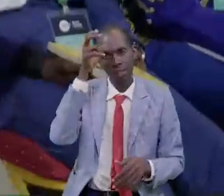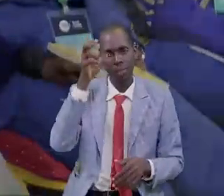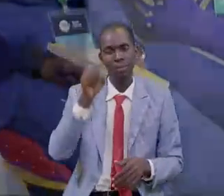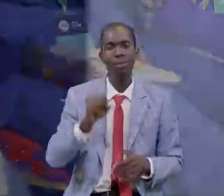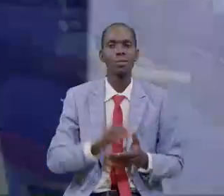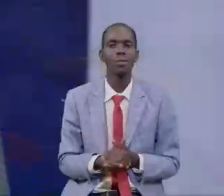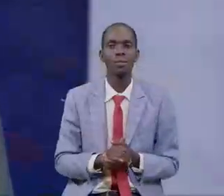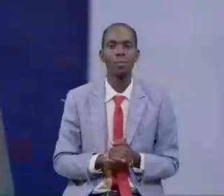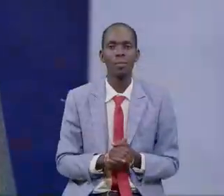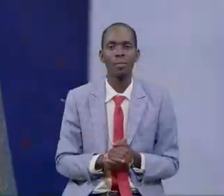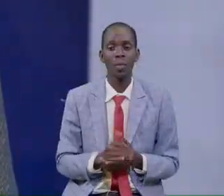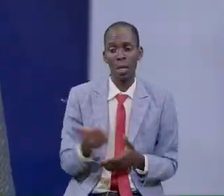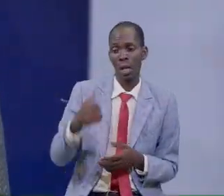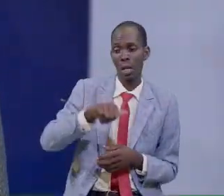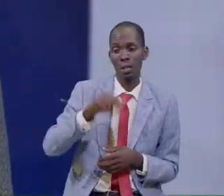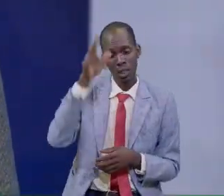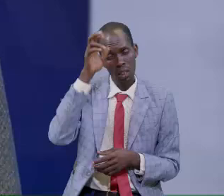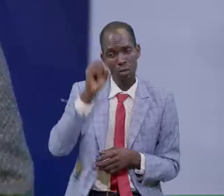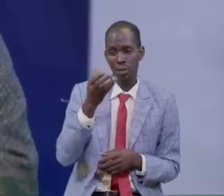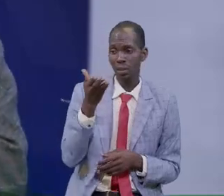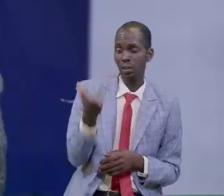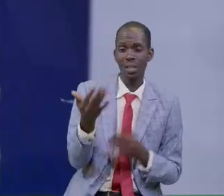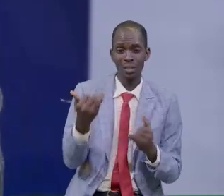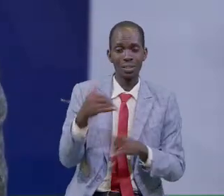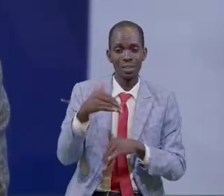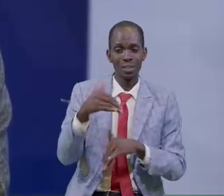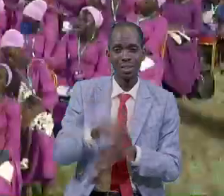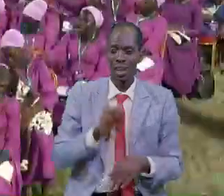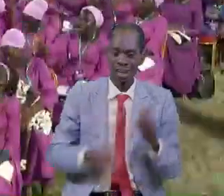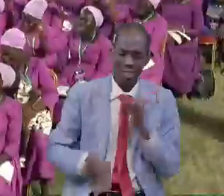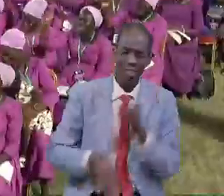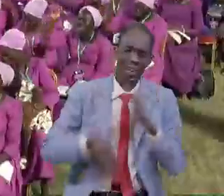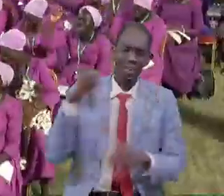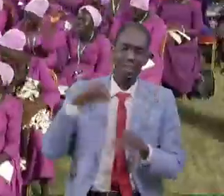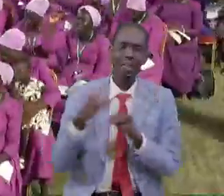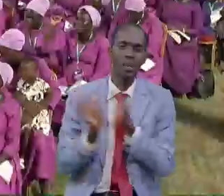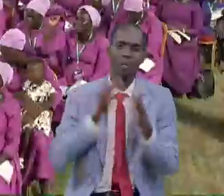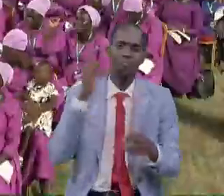Any devil there tonight, I cast them out in Jesus' name.